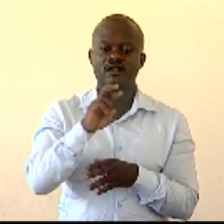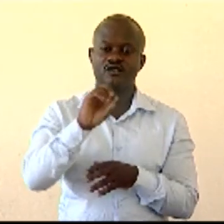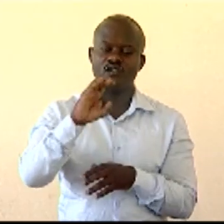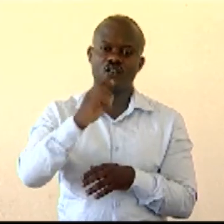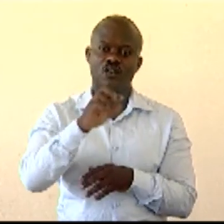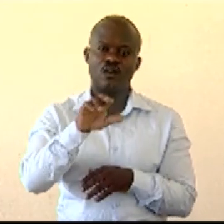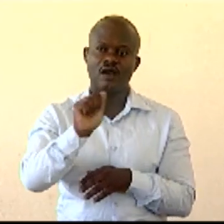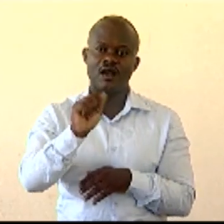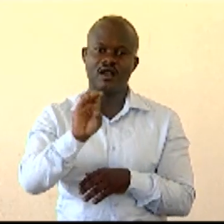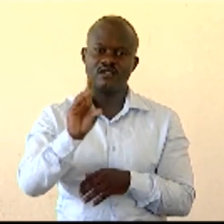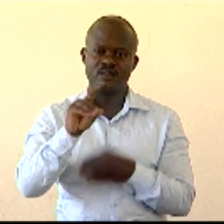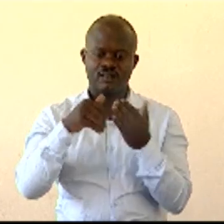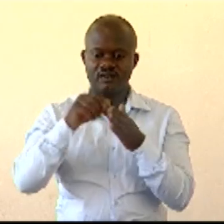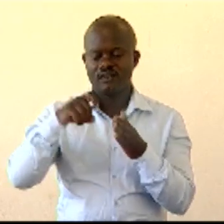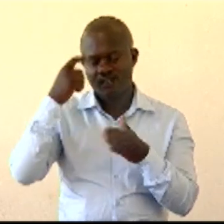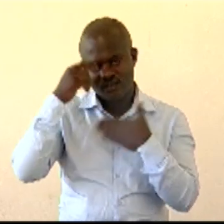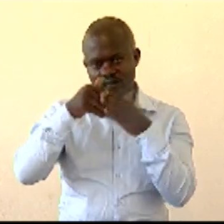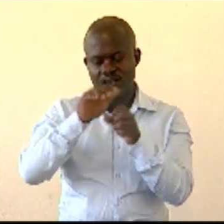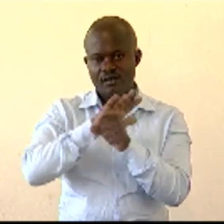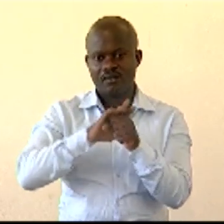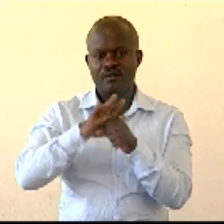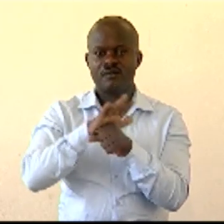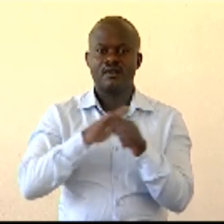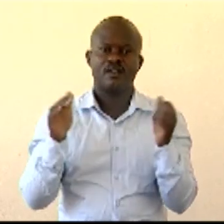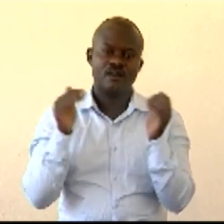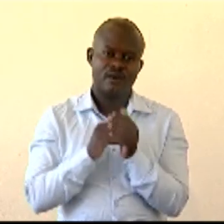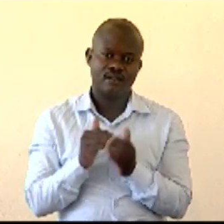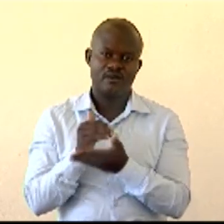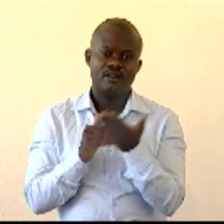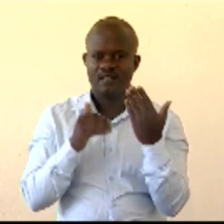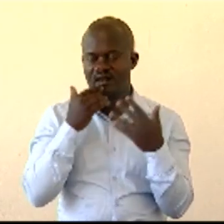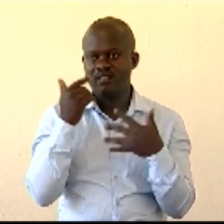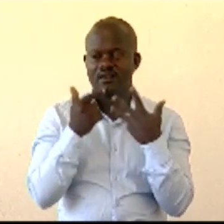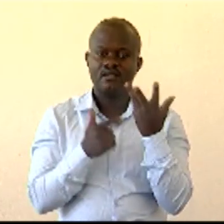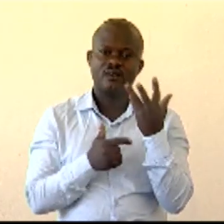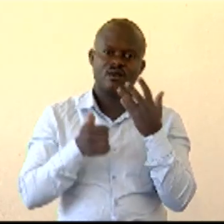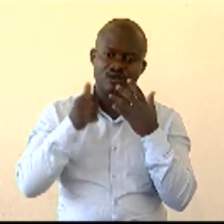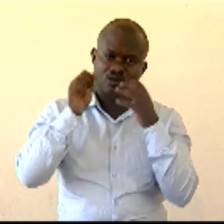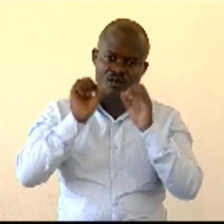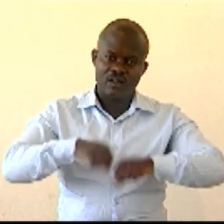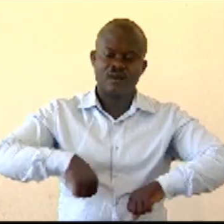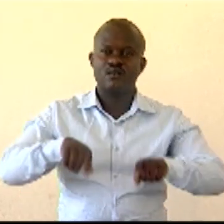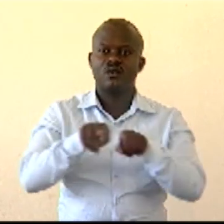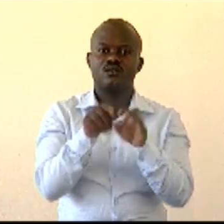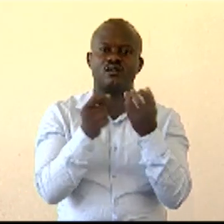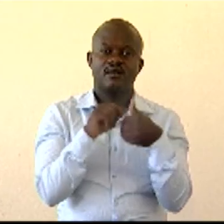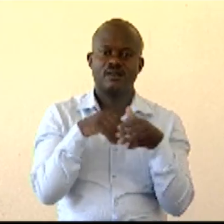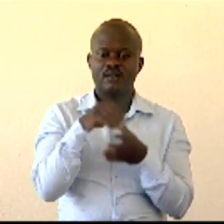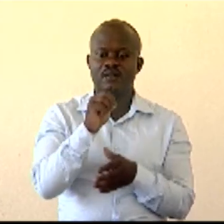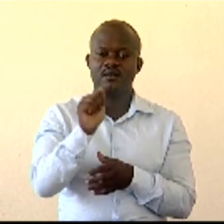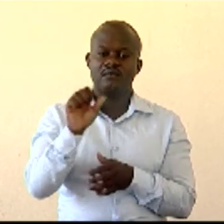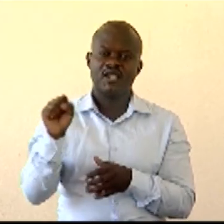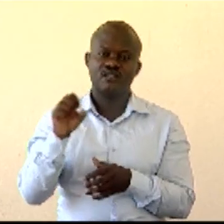acid needed for a complete reaction, and you can also calculate the mass of each